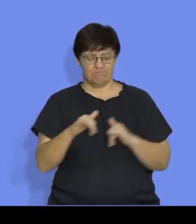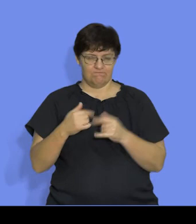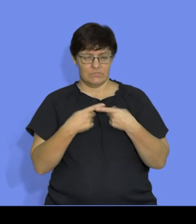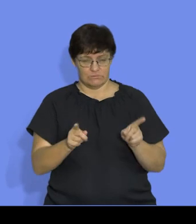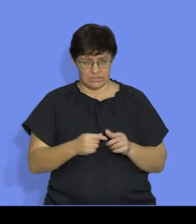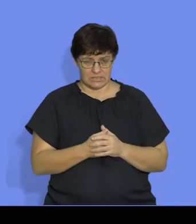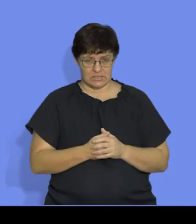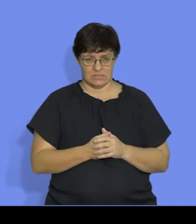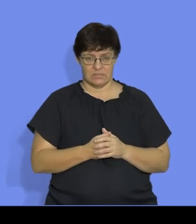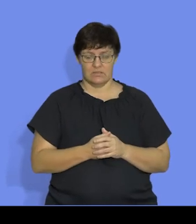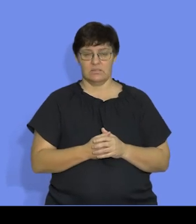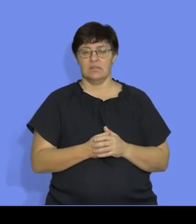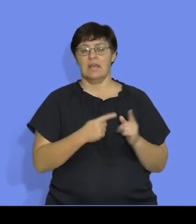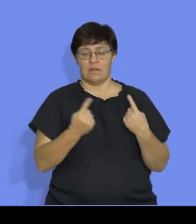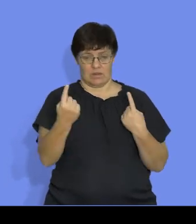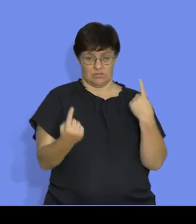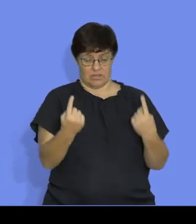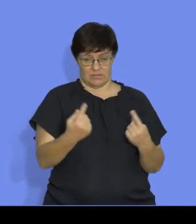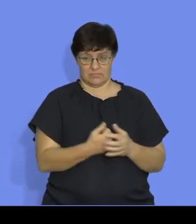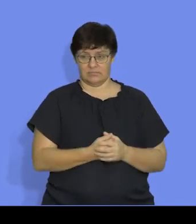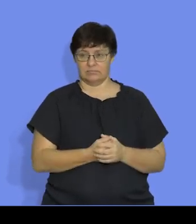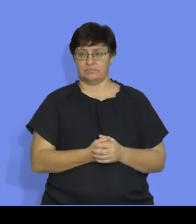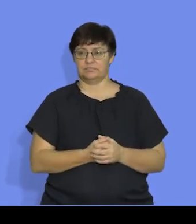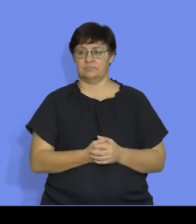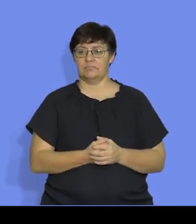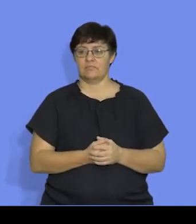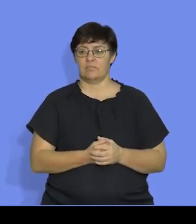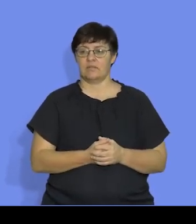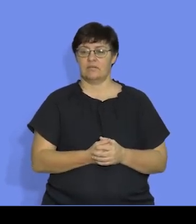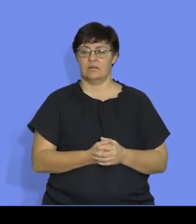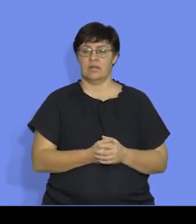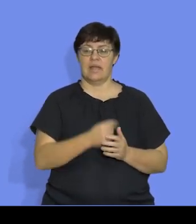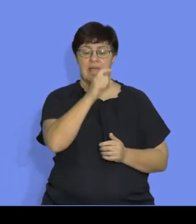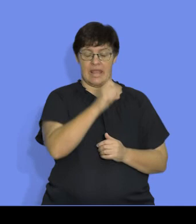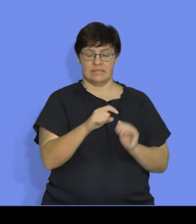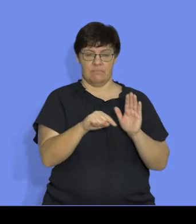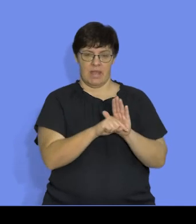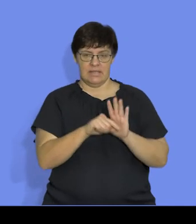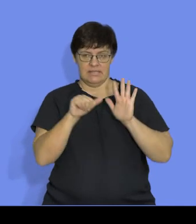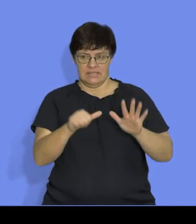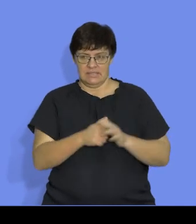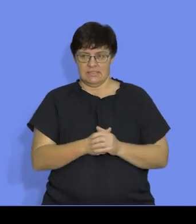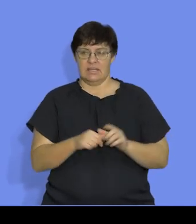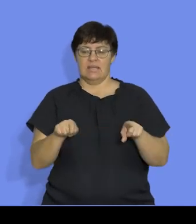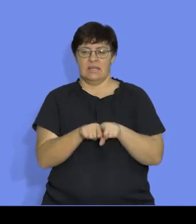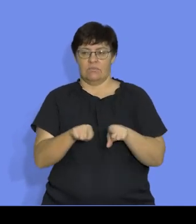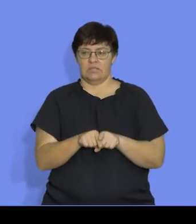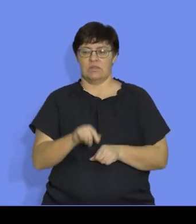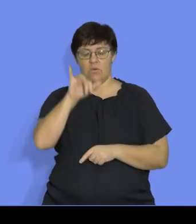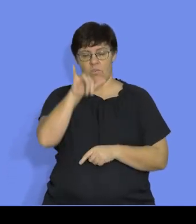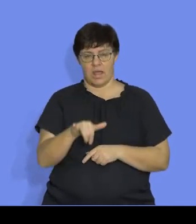an arithmetic sequence are equal to each other. So that means that X minus 6 will be equal